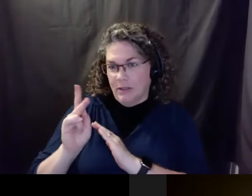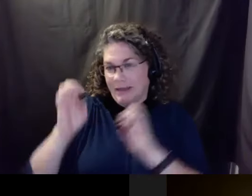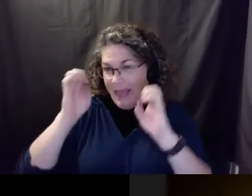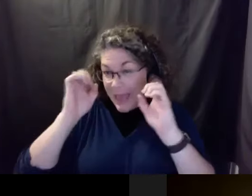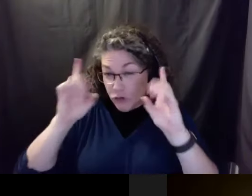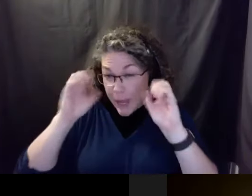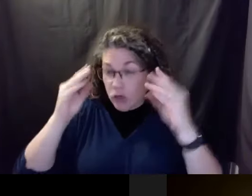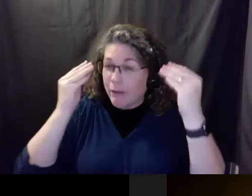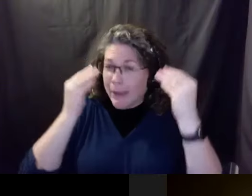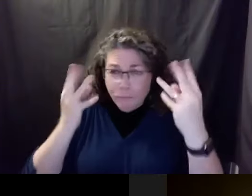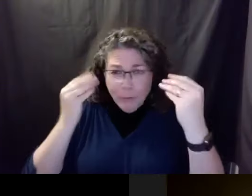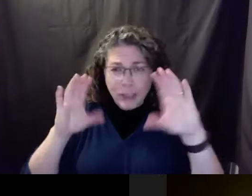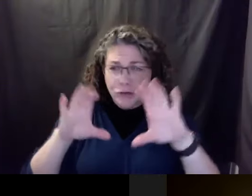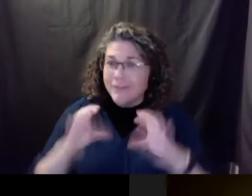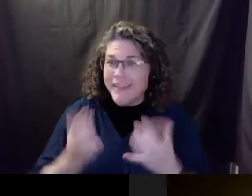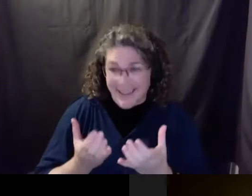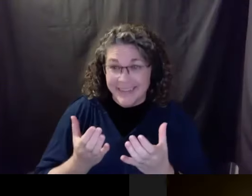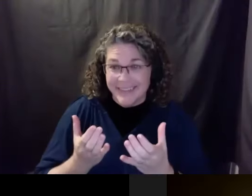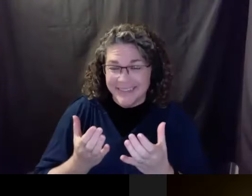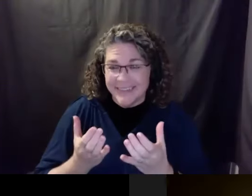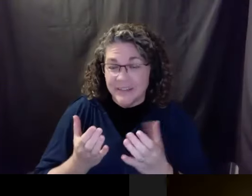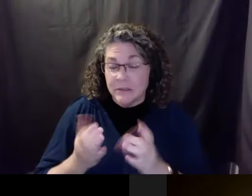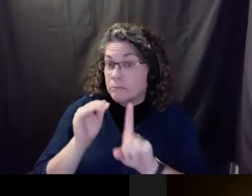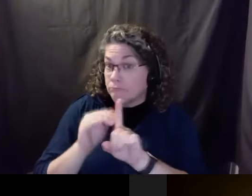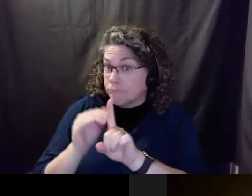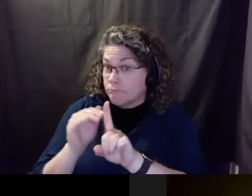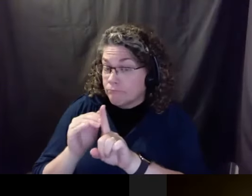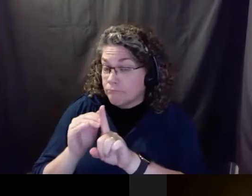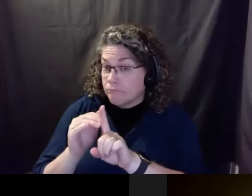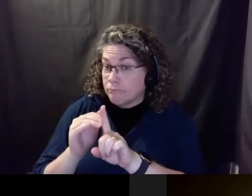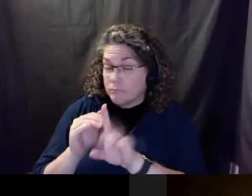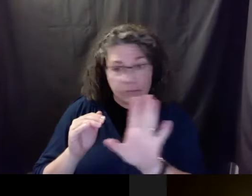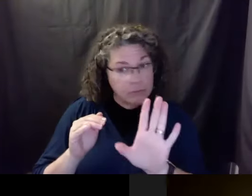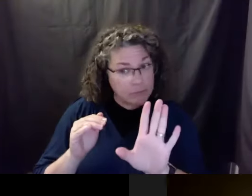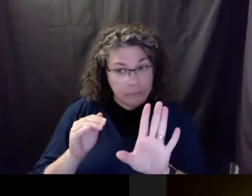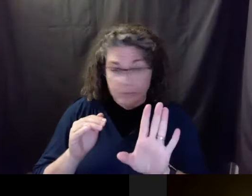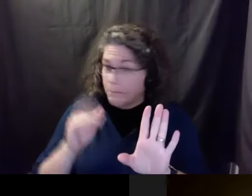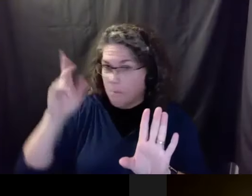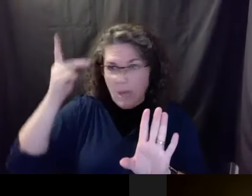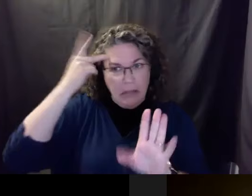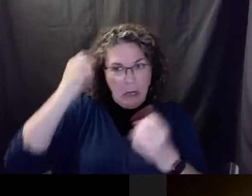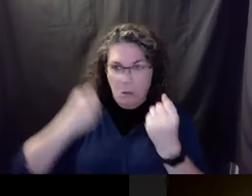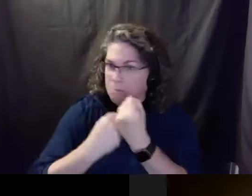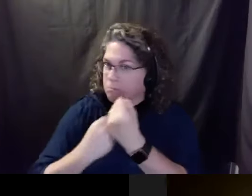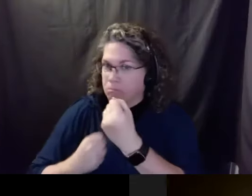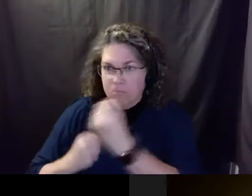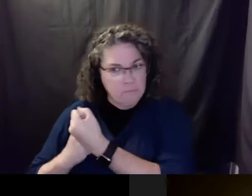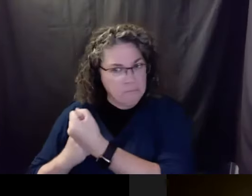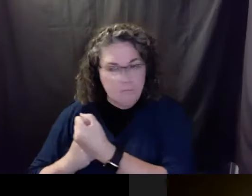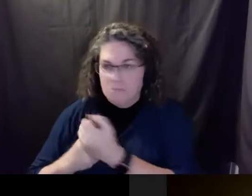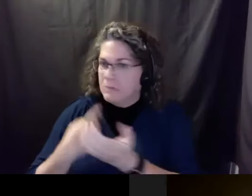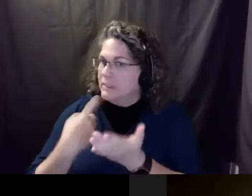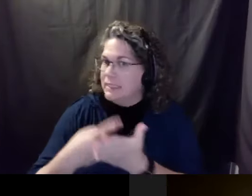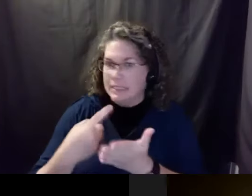informational class. As a reminder, there will be no political lobbying or discussion